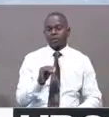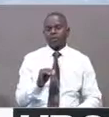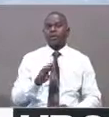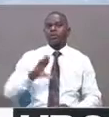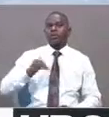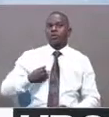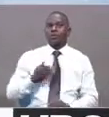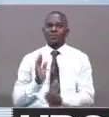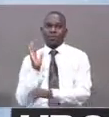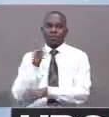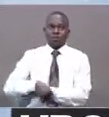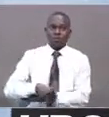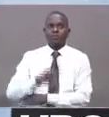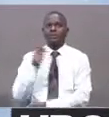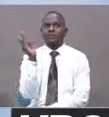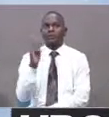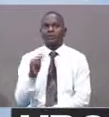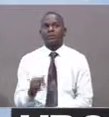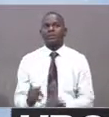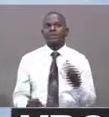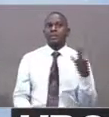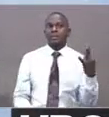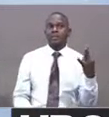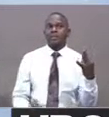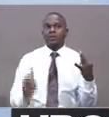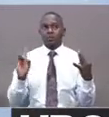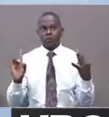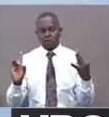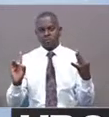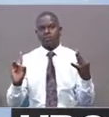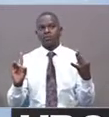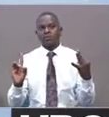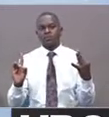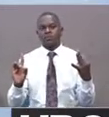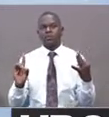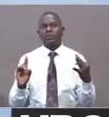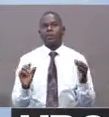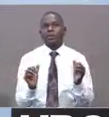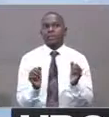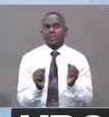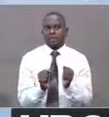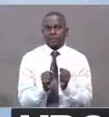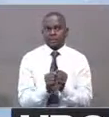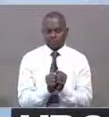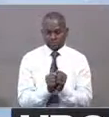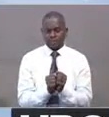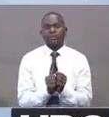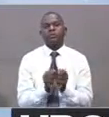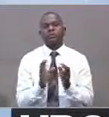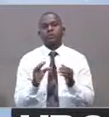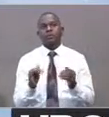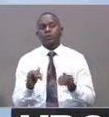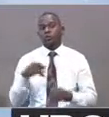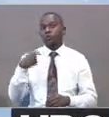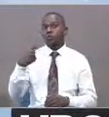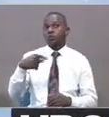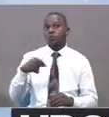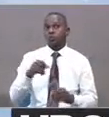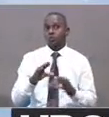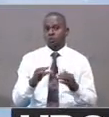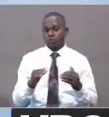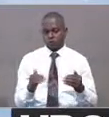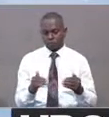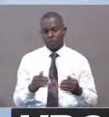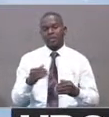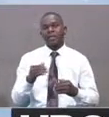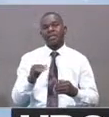defeated Kenya 3-1 on the day, and 10 3 aggregate to qualify to